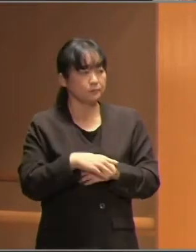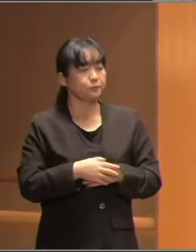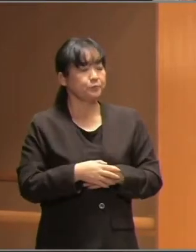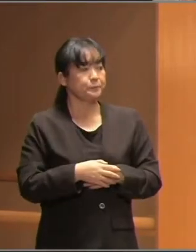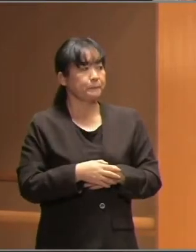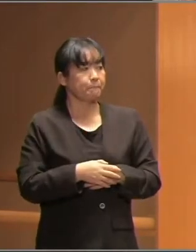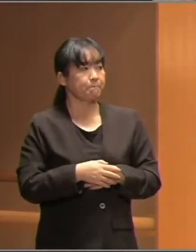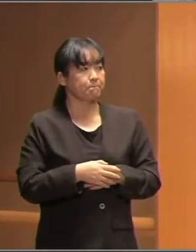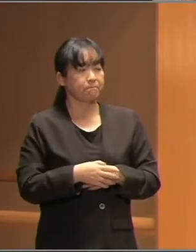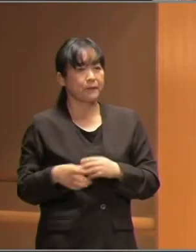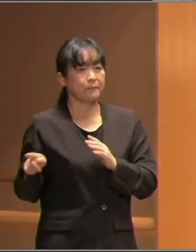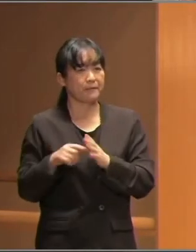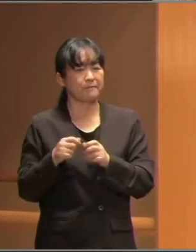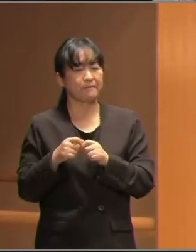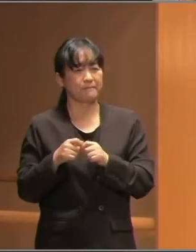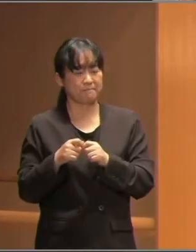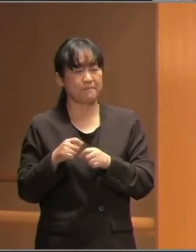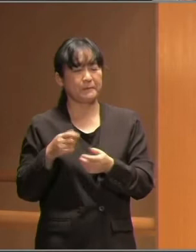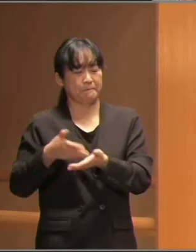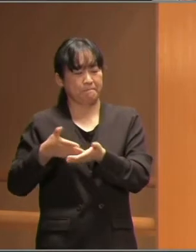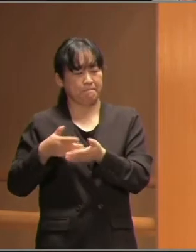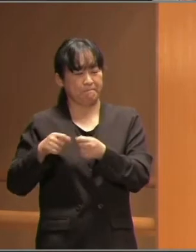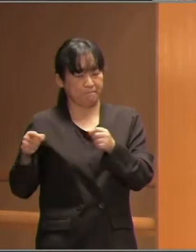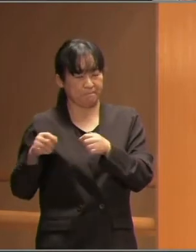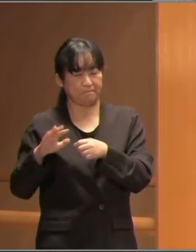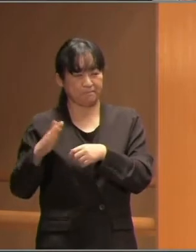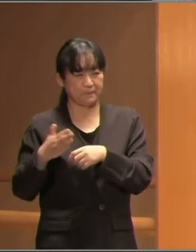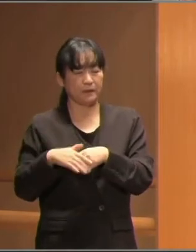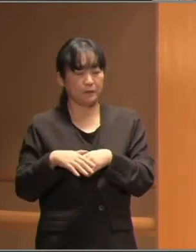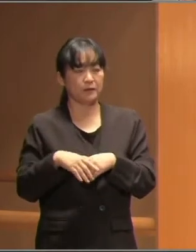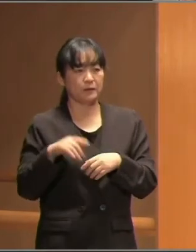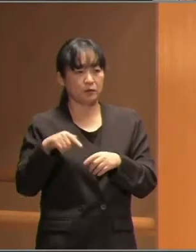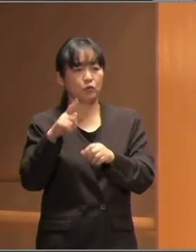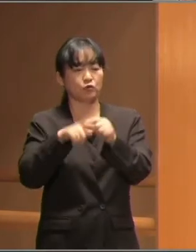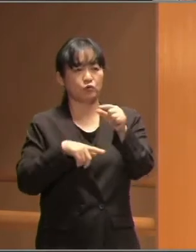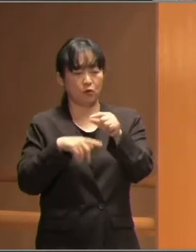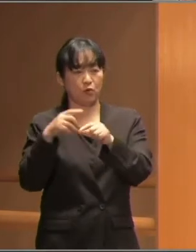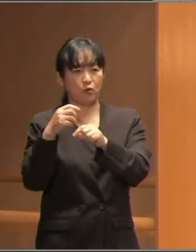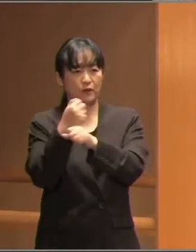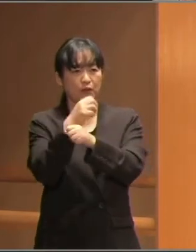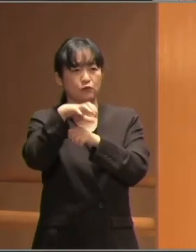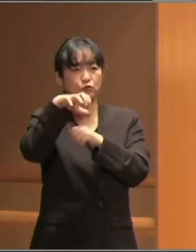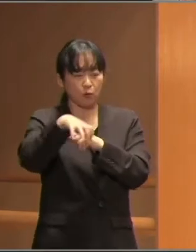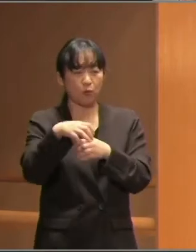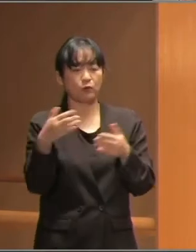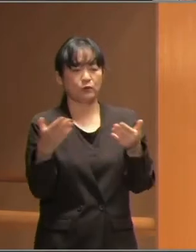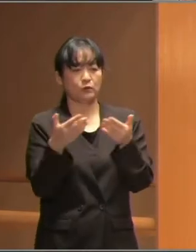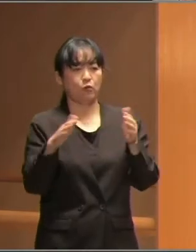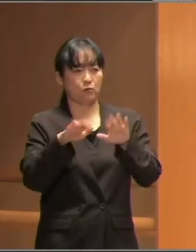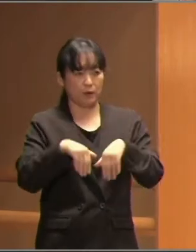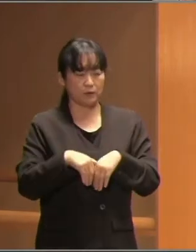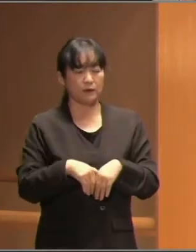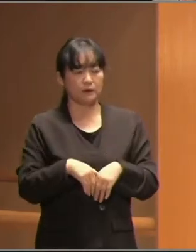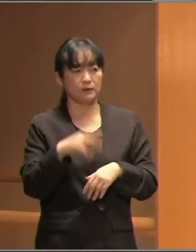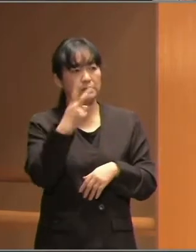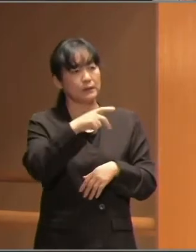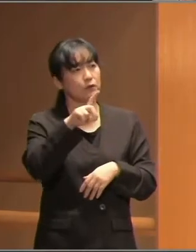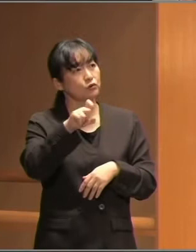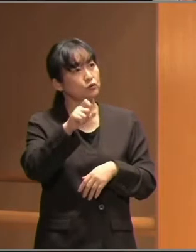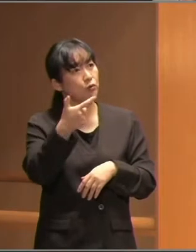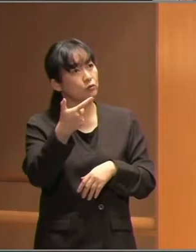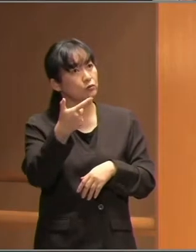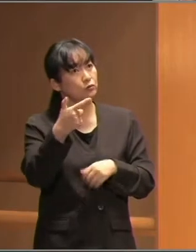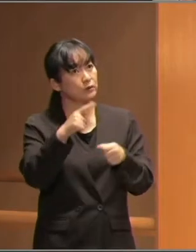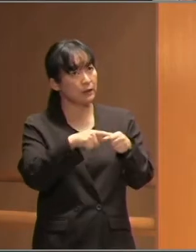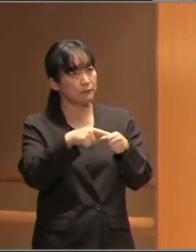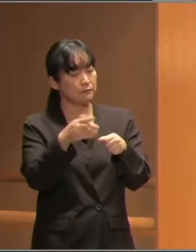So far, the introduction of my career at the Toyota Central R&D laboratories.